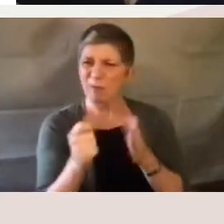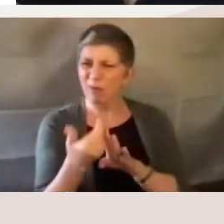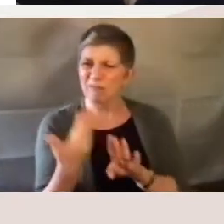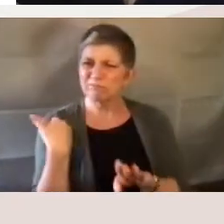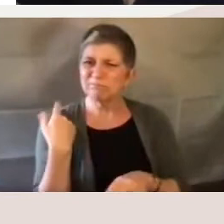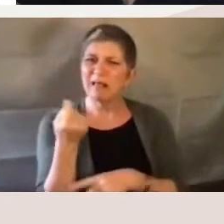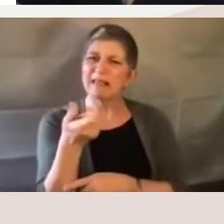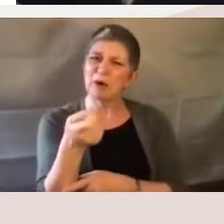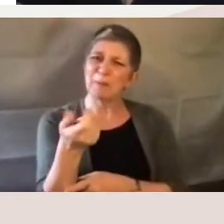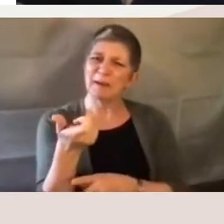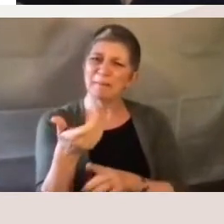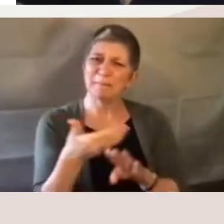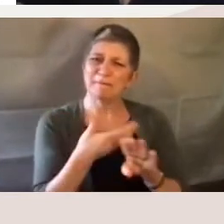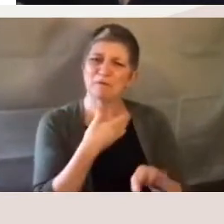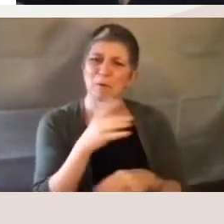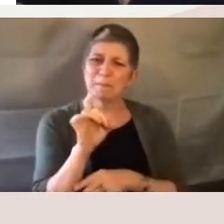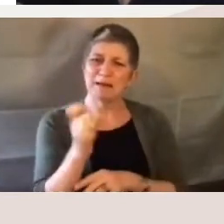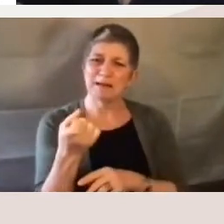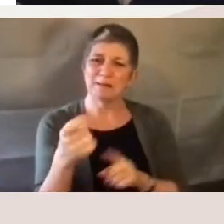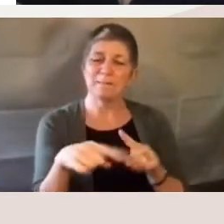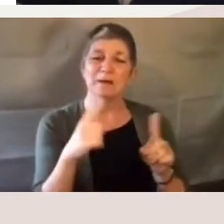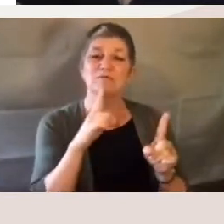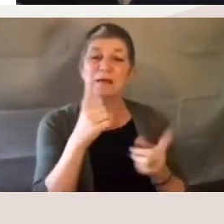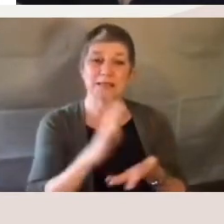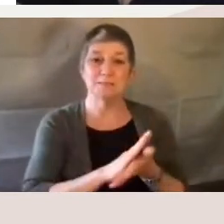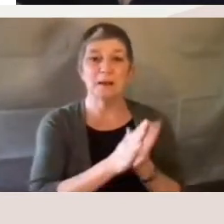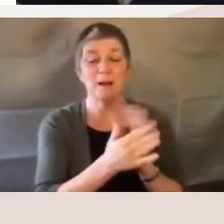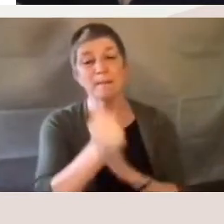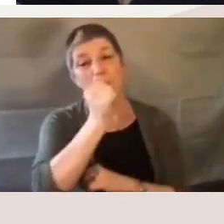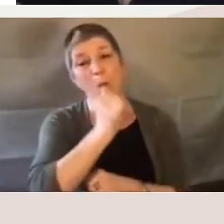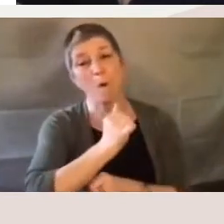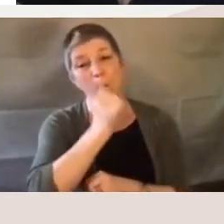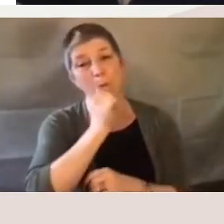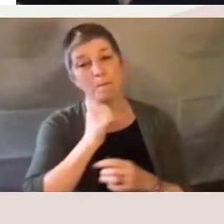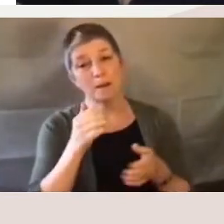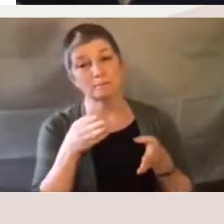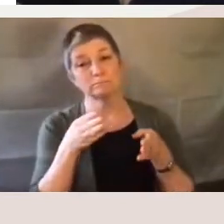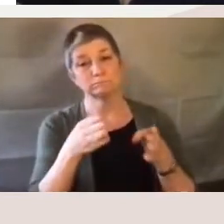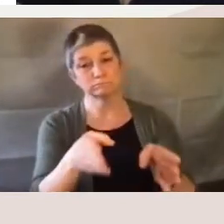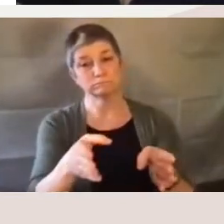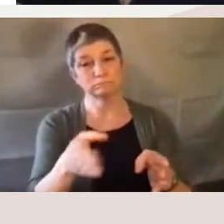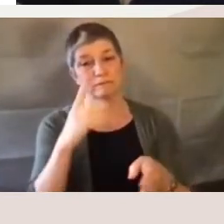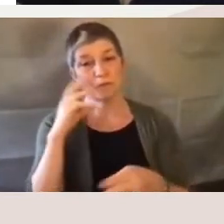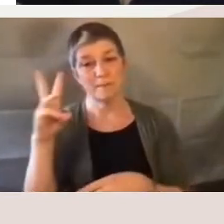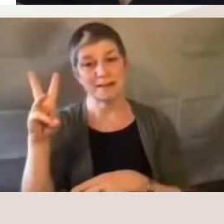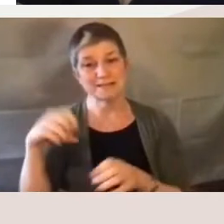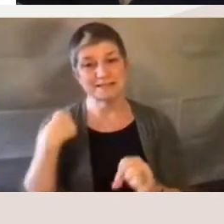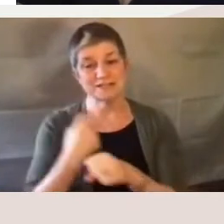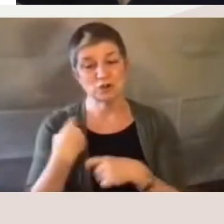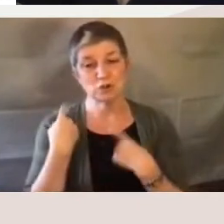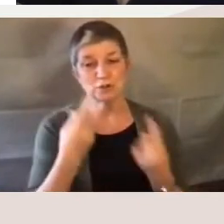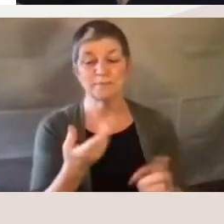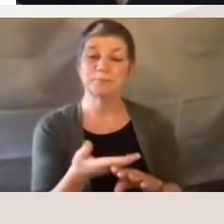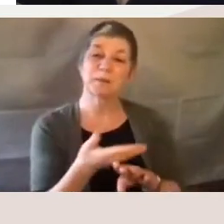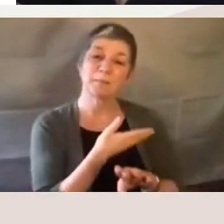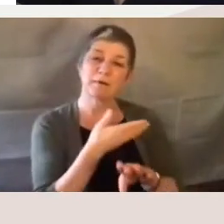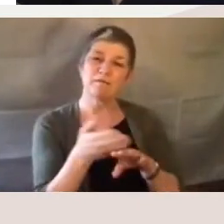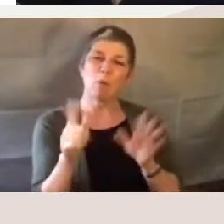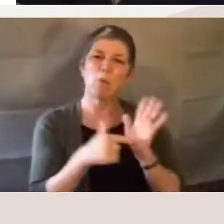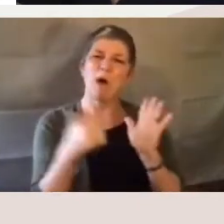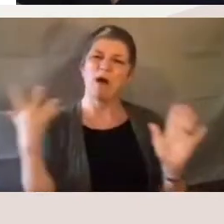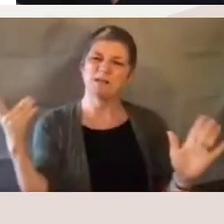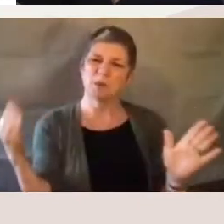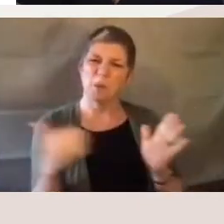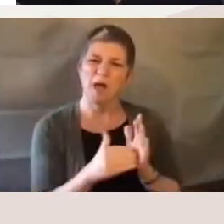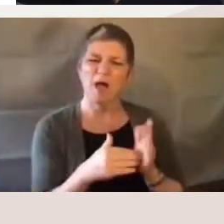my diagnosis, but it's definitely been a coping mechanism over the last 6 years. I would say before it was pretty hit or miss and would